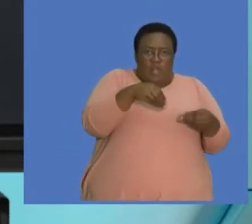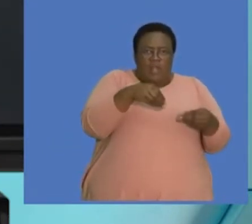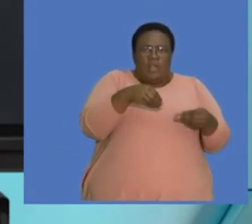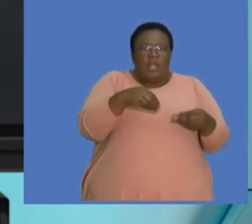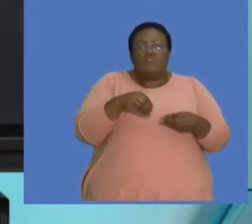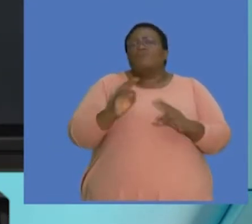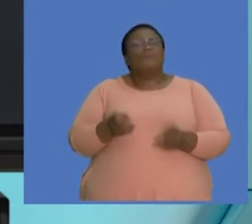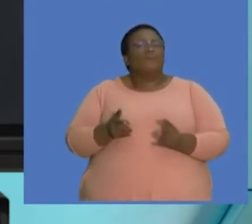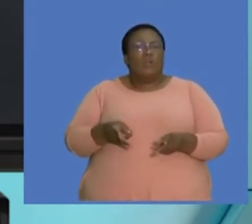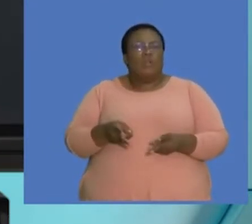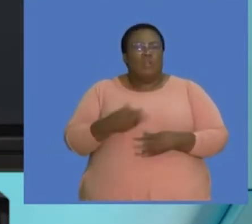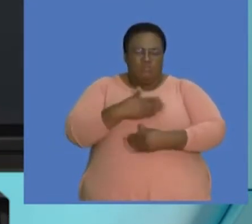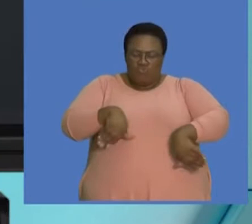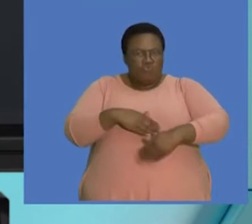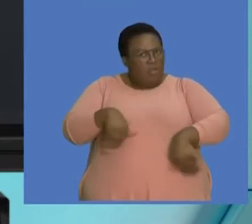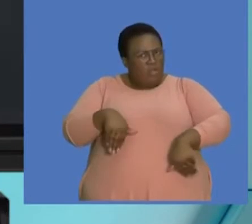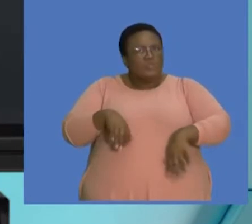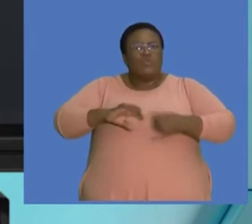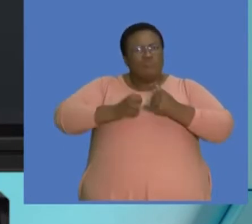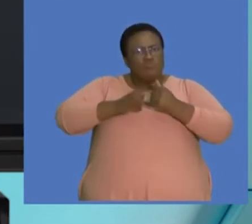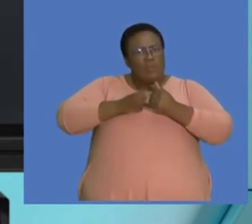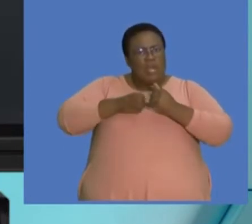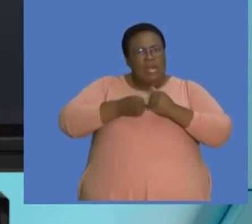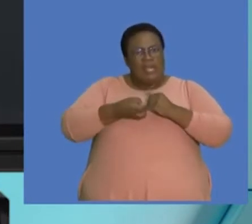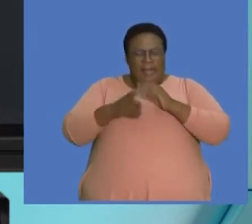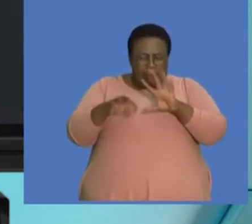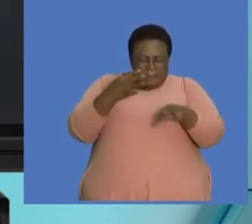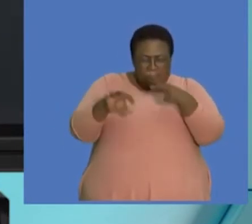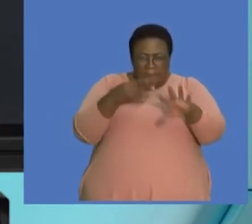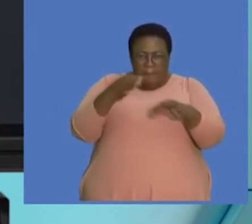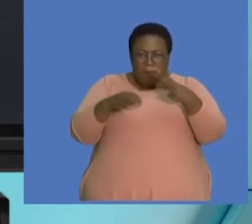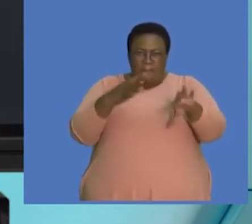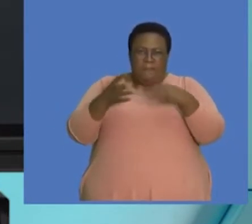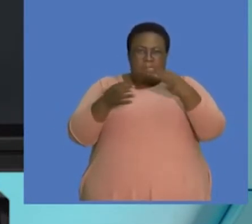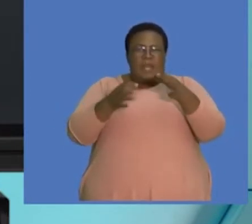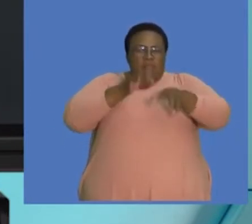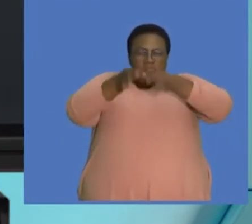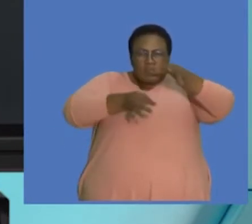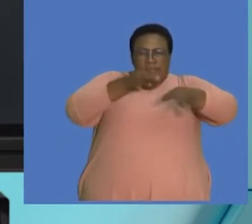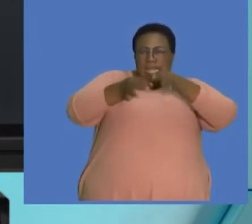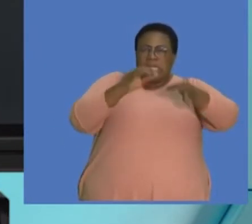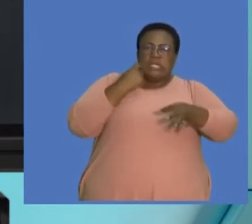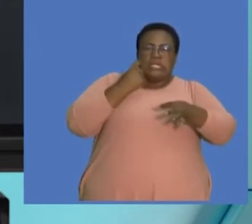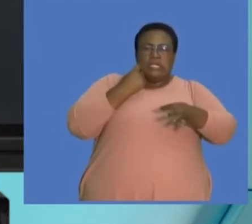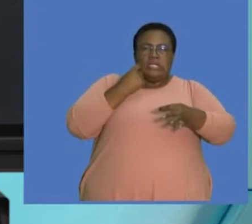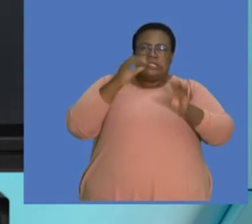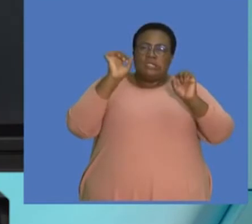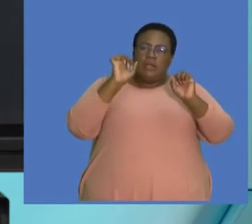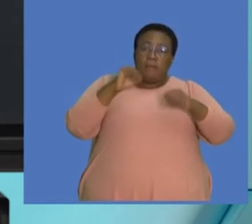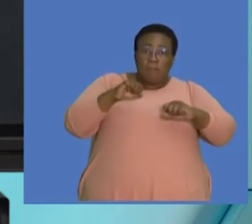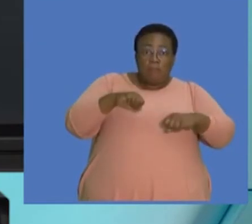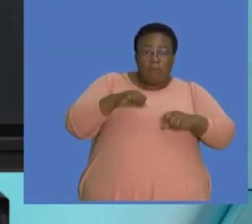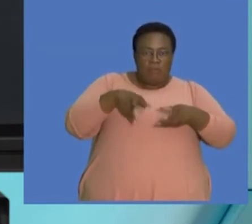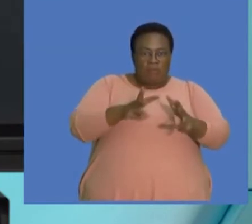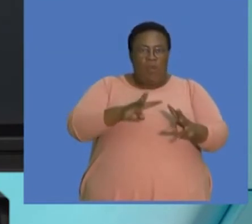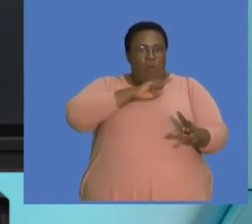neutral. So we shall try and break it down in the easiest possible way that we can, so that we try and bring